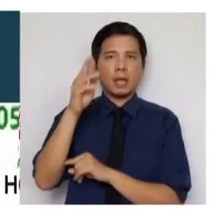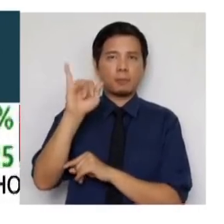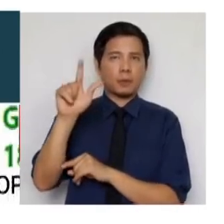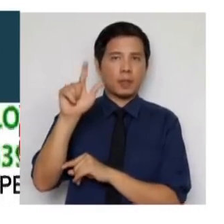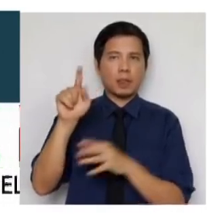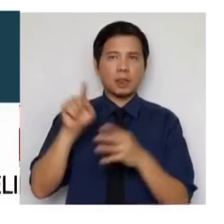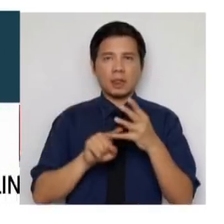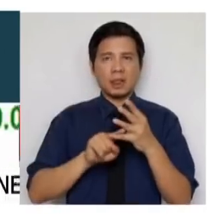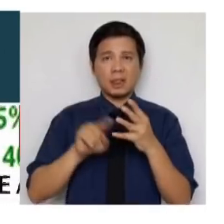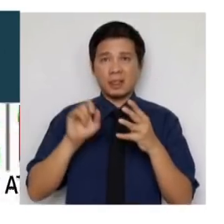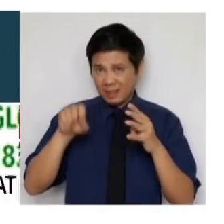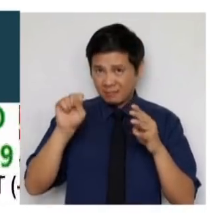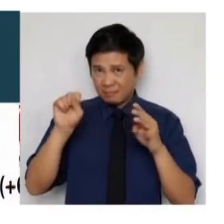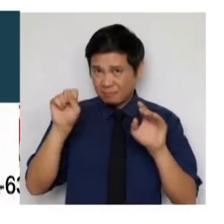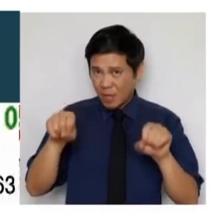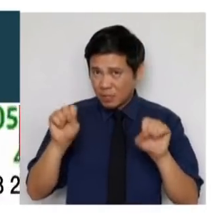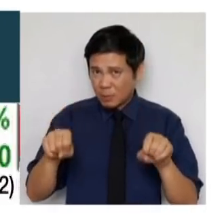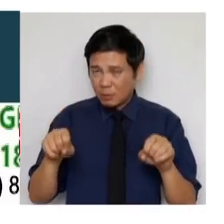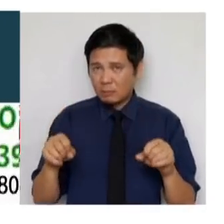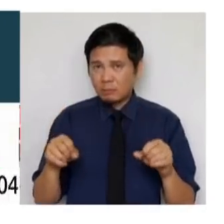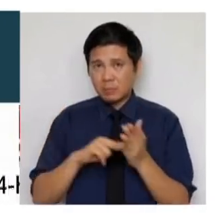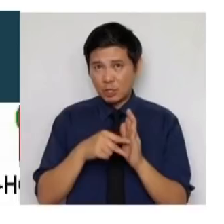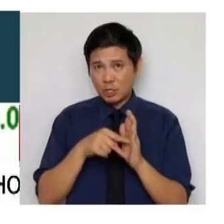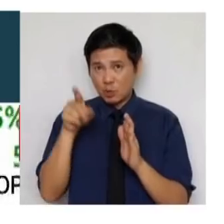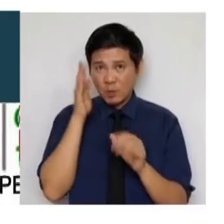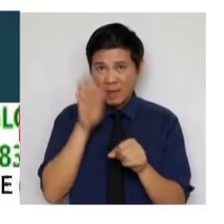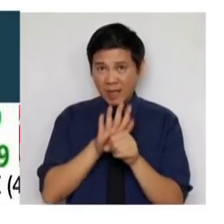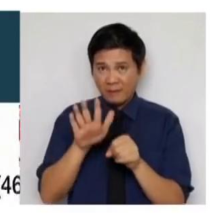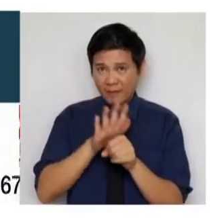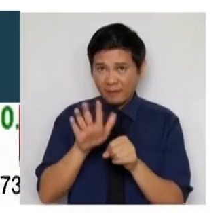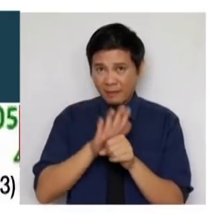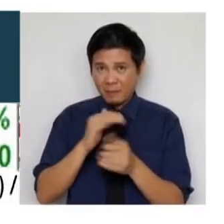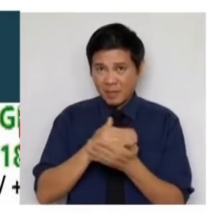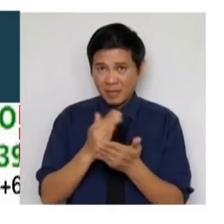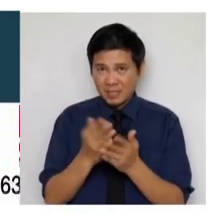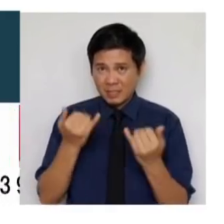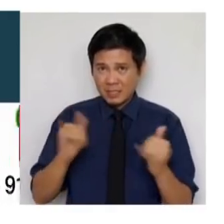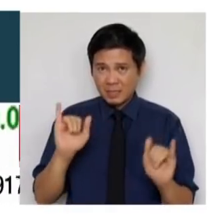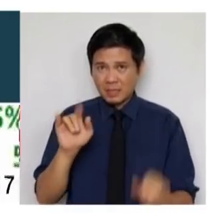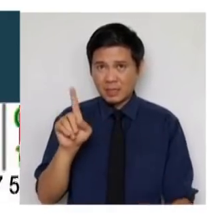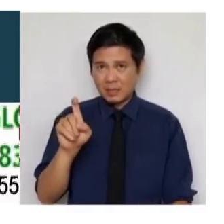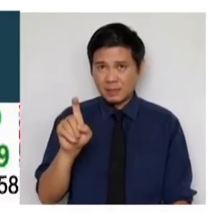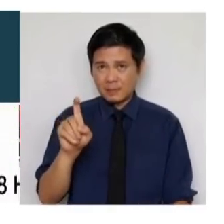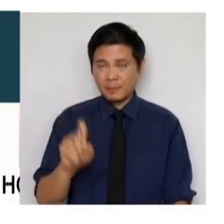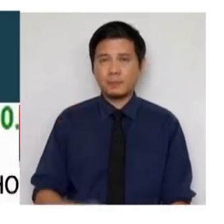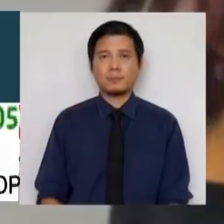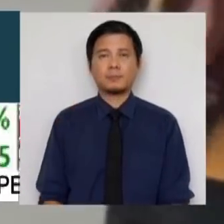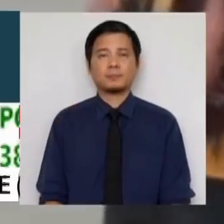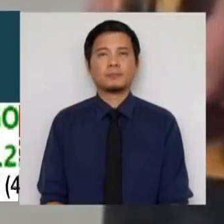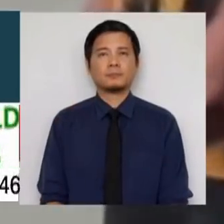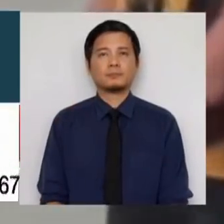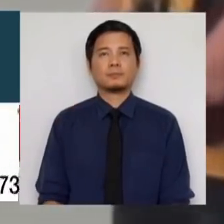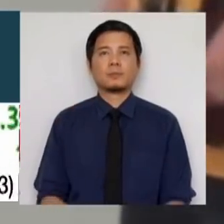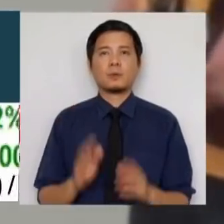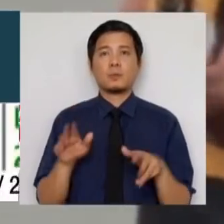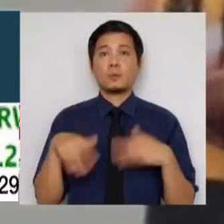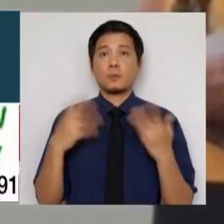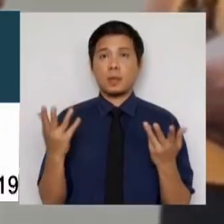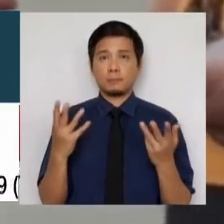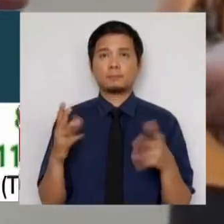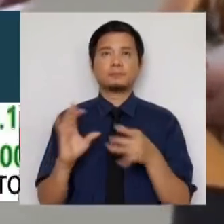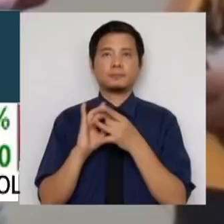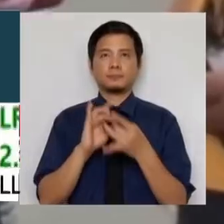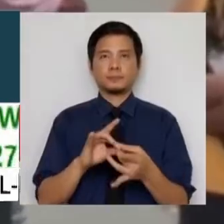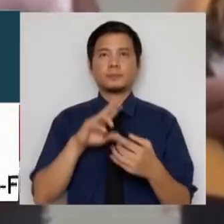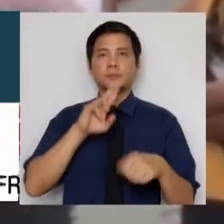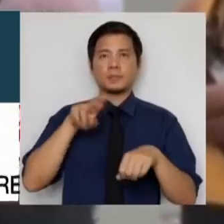possibility, will you have enough funds to last until then? Well, with regards to the national